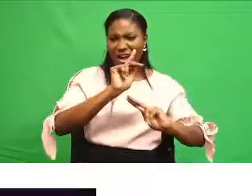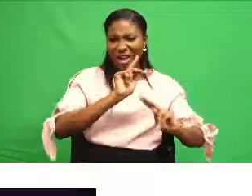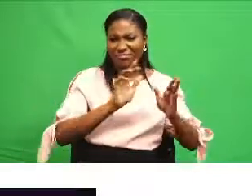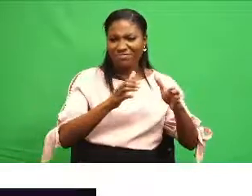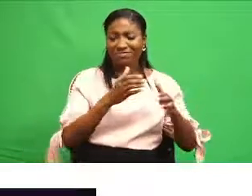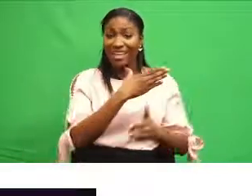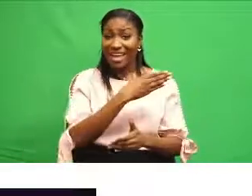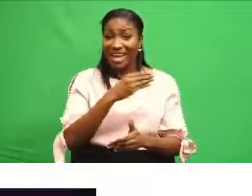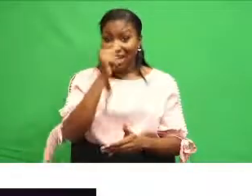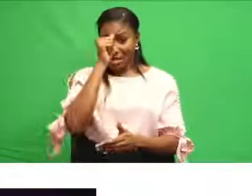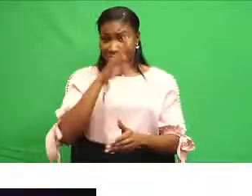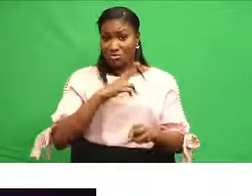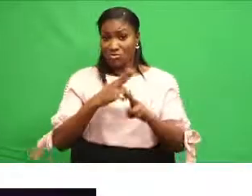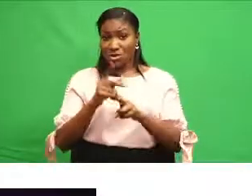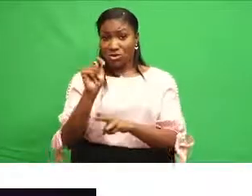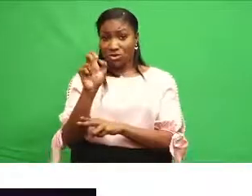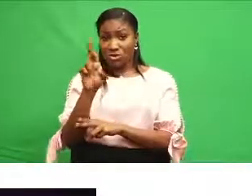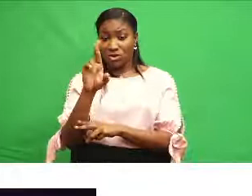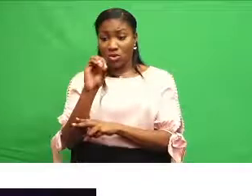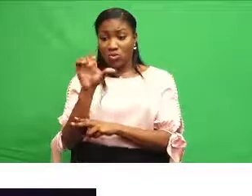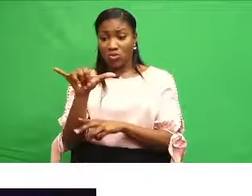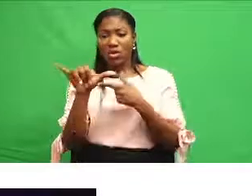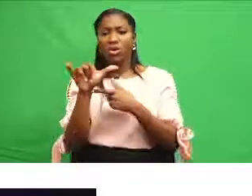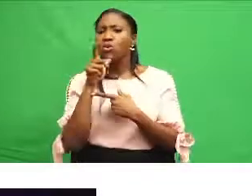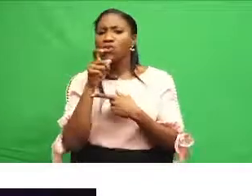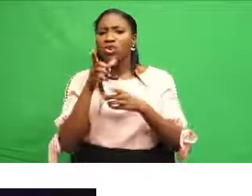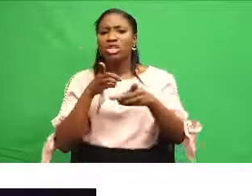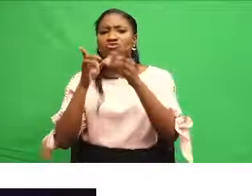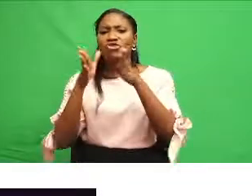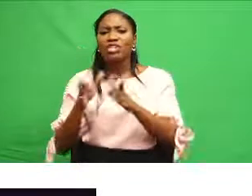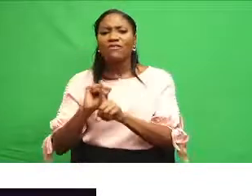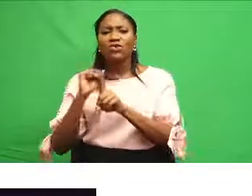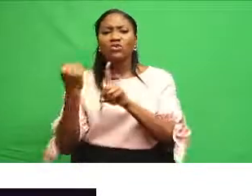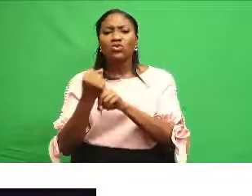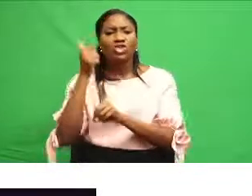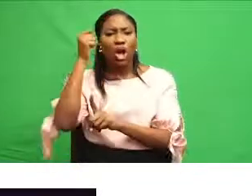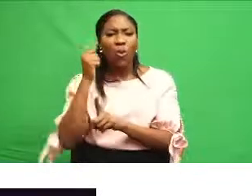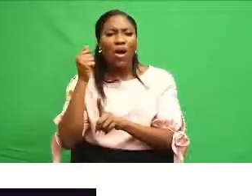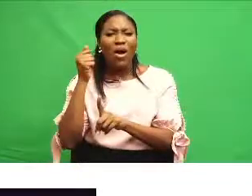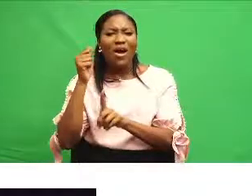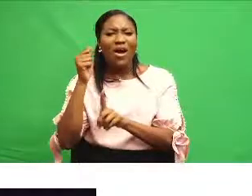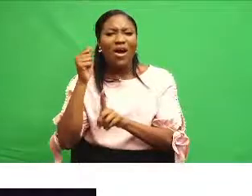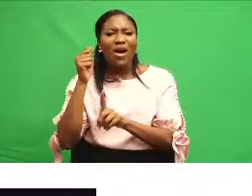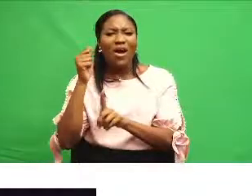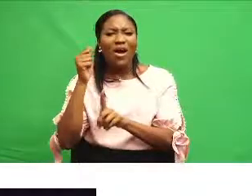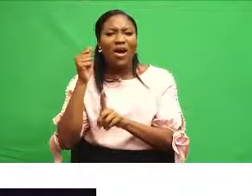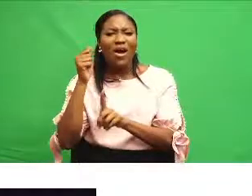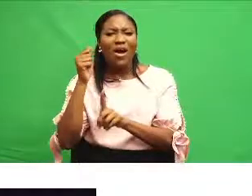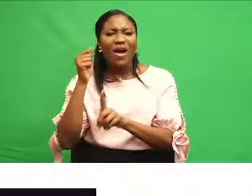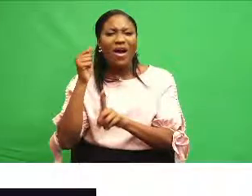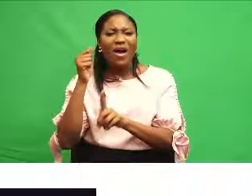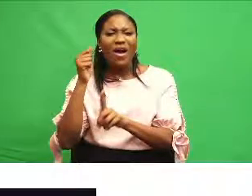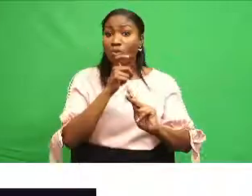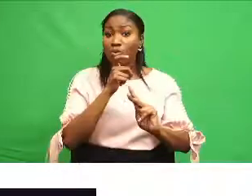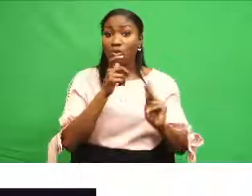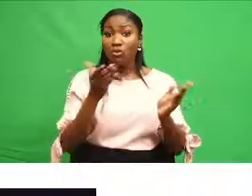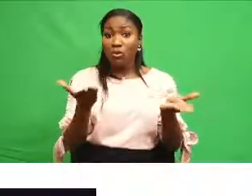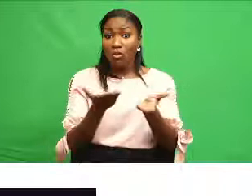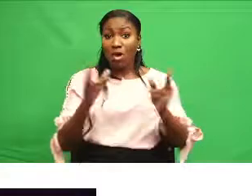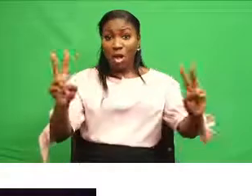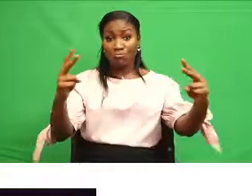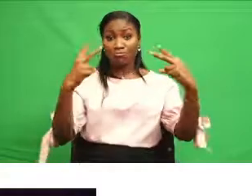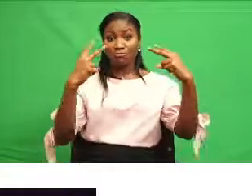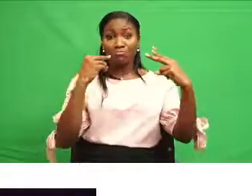Polanyi, Director of Social Welfare Division. Our distinguished participants from home